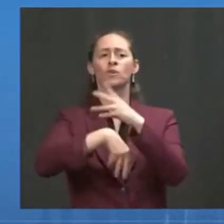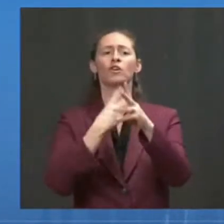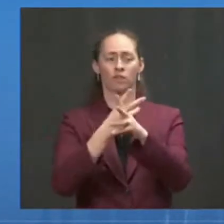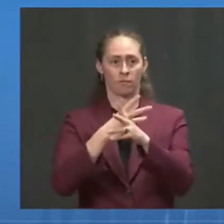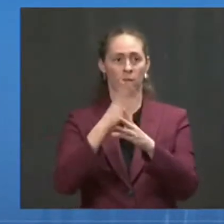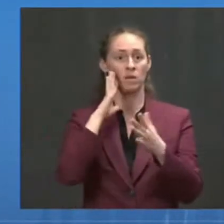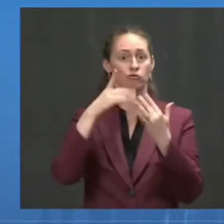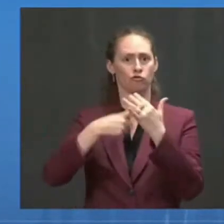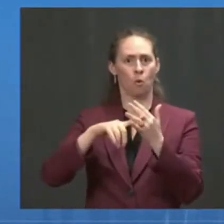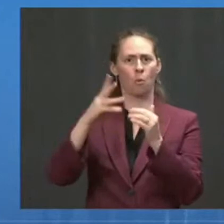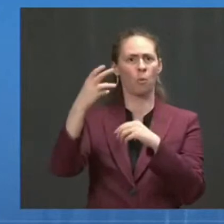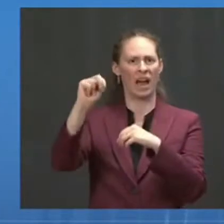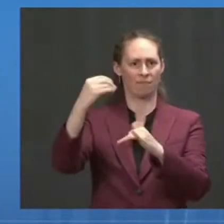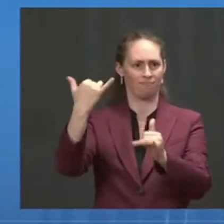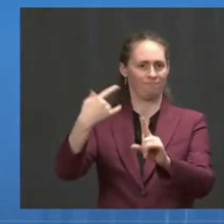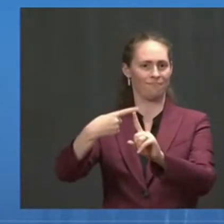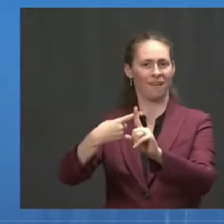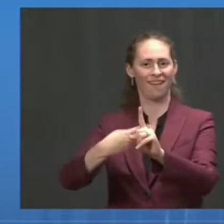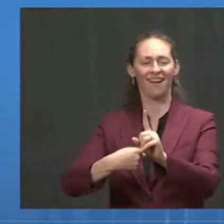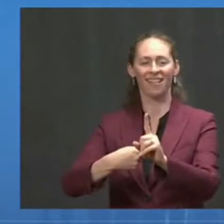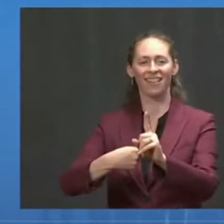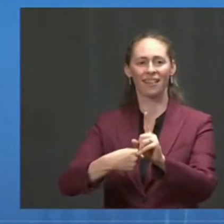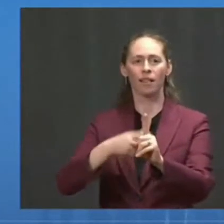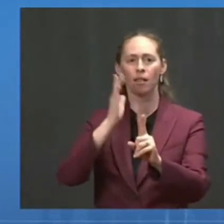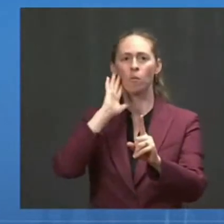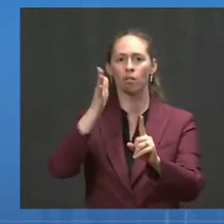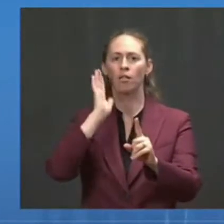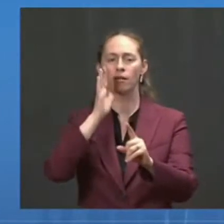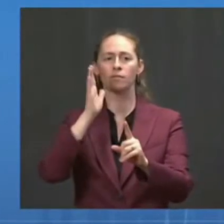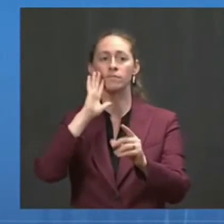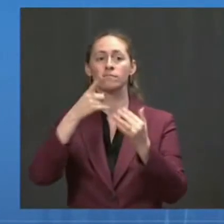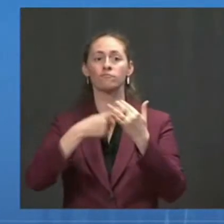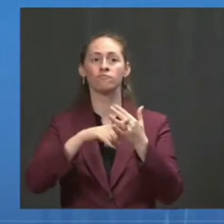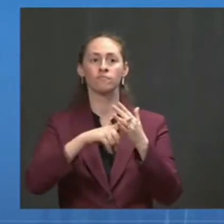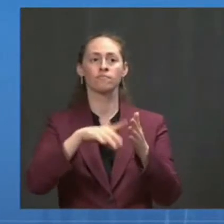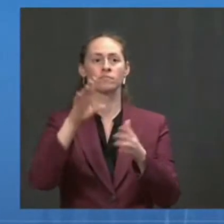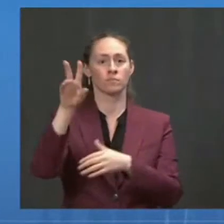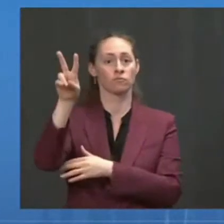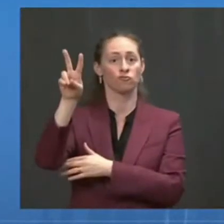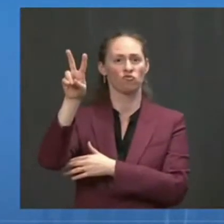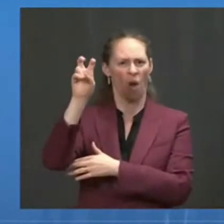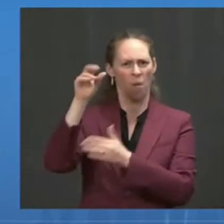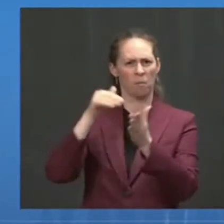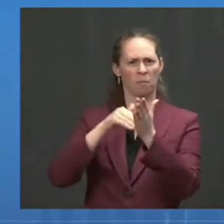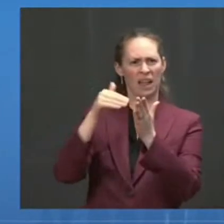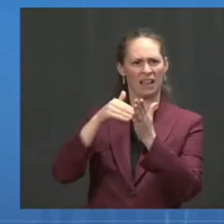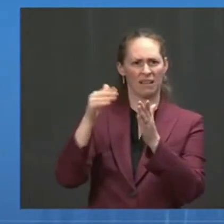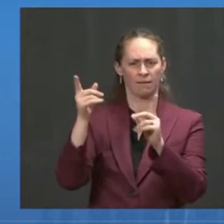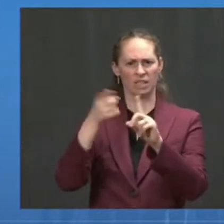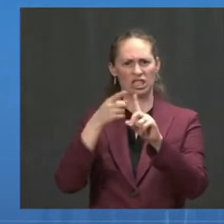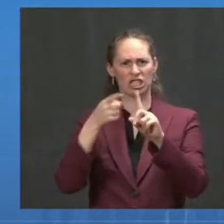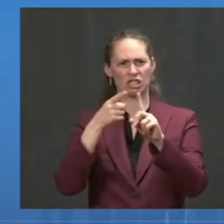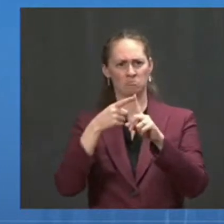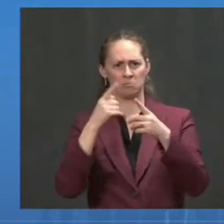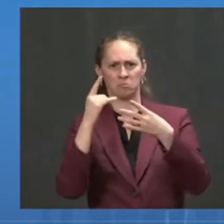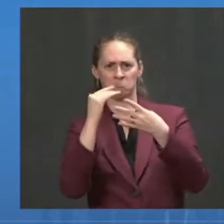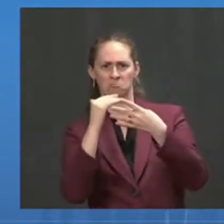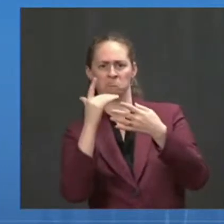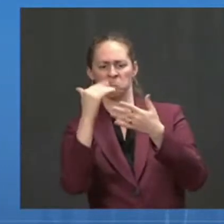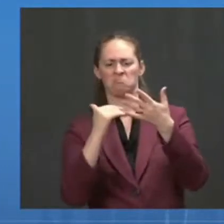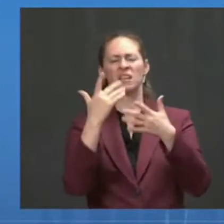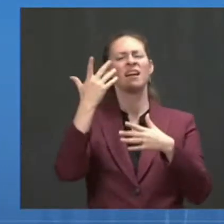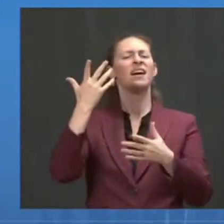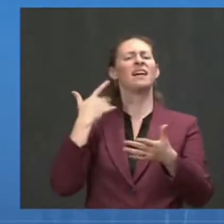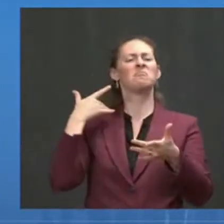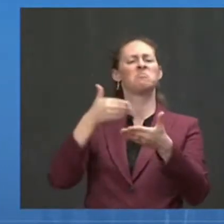month, and we will ship a total of 200 million by the end of this year, this calendar year,